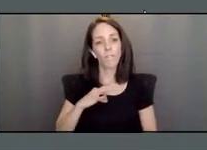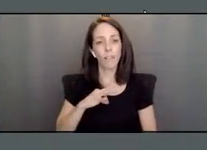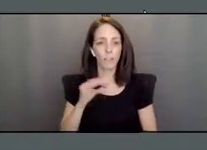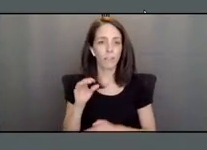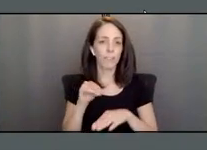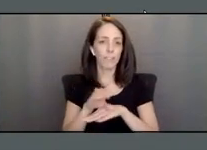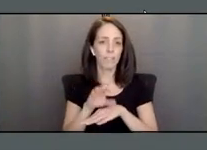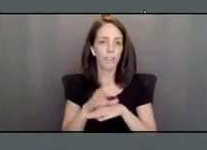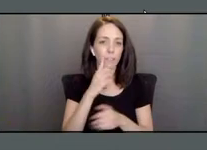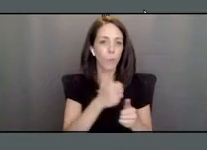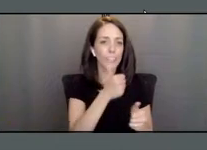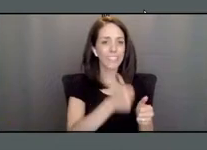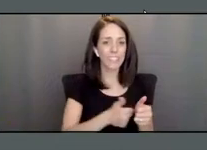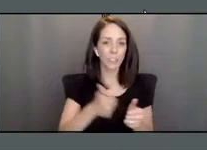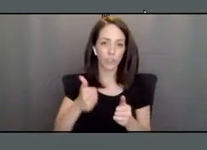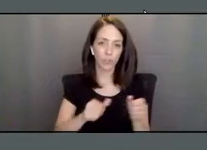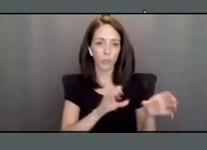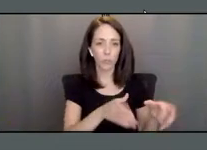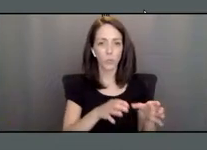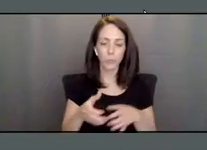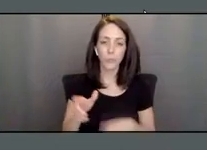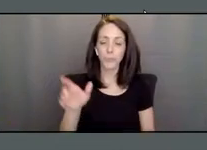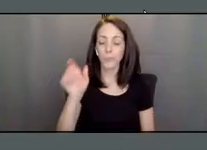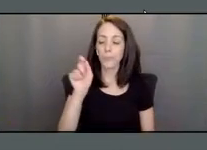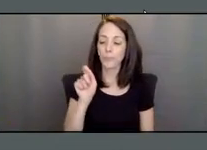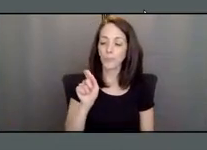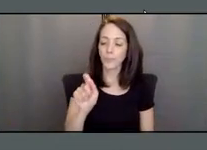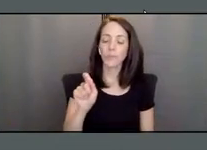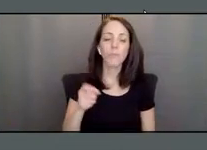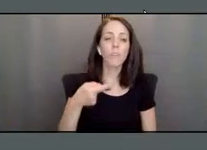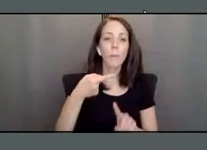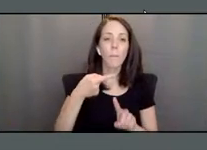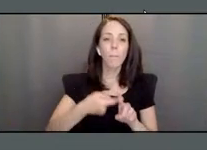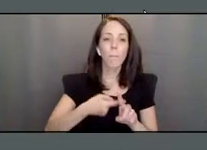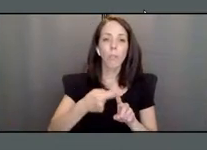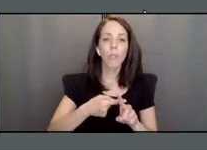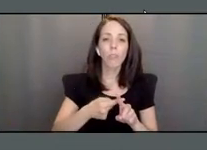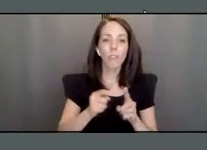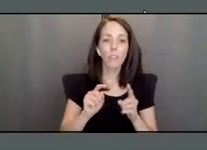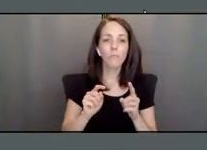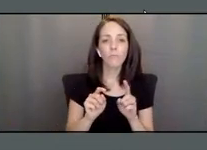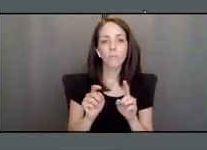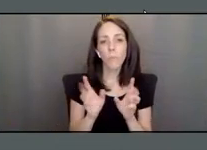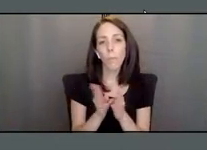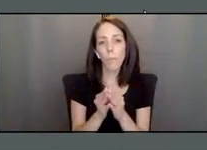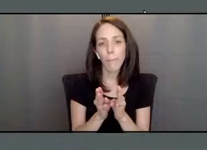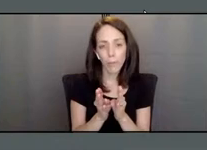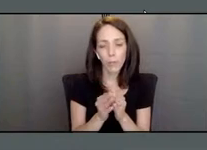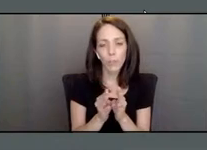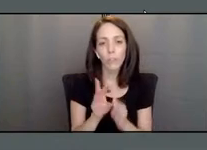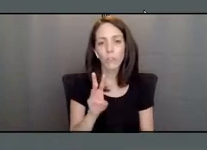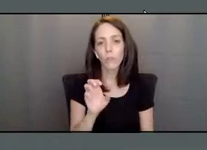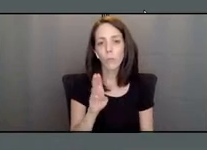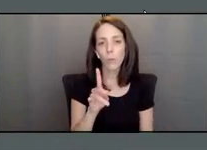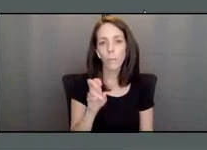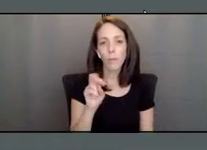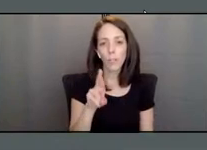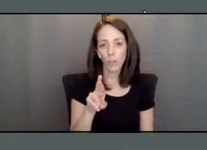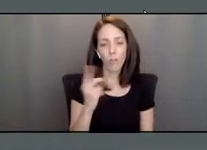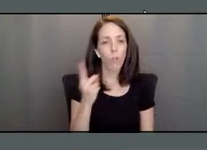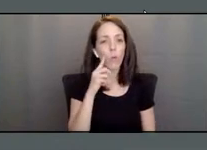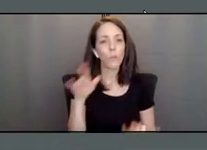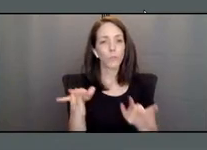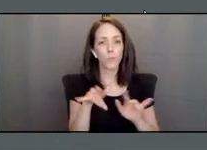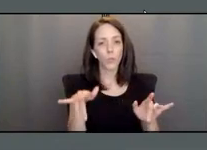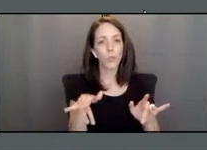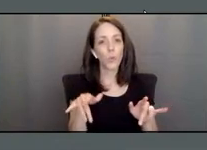Bullet point 4 is for the monthly DEI webinars offered to all School of Nursing members, and we always record all of these.